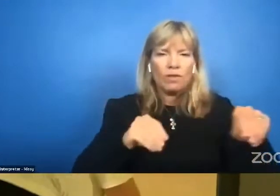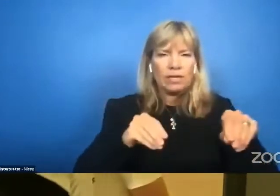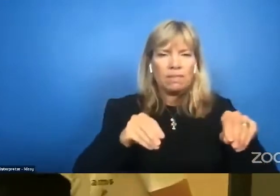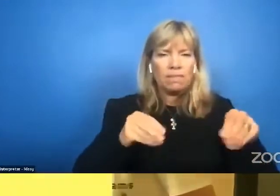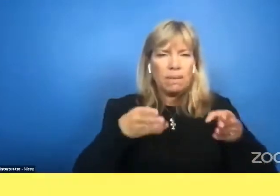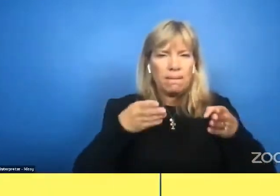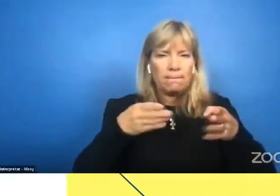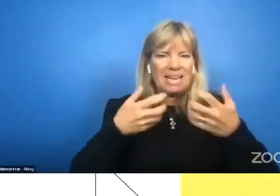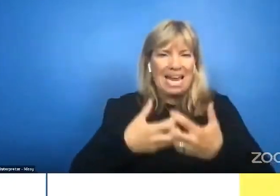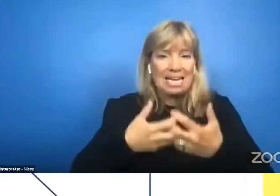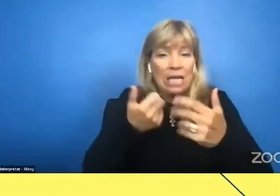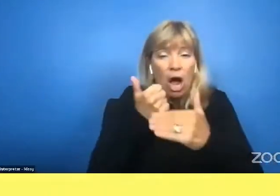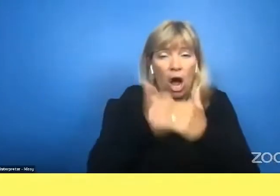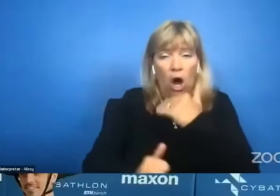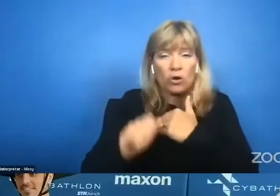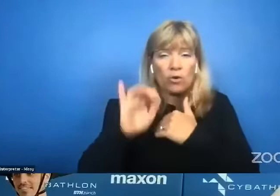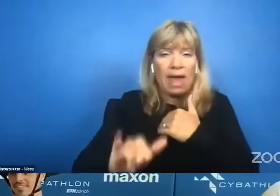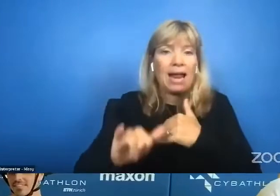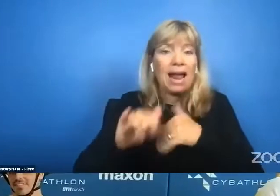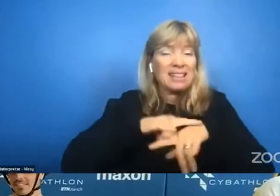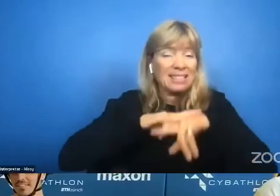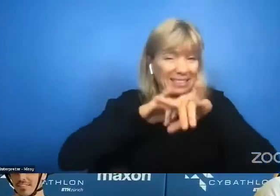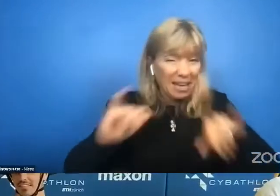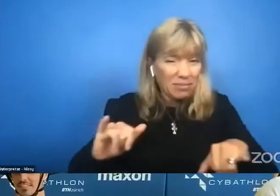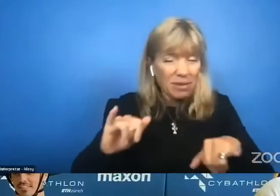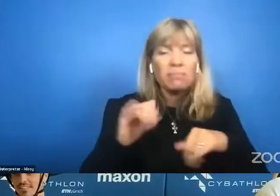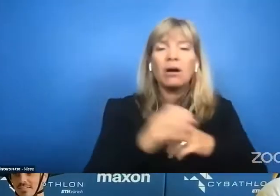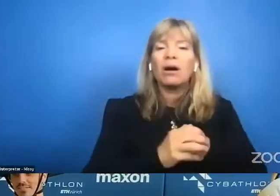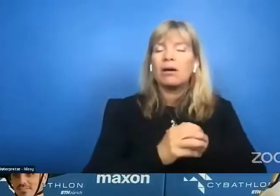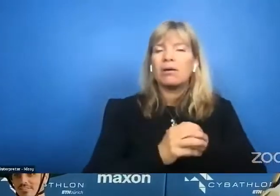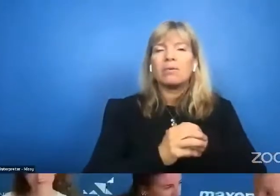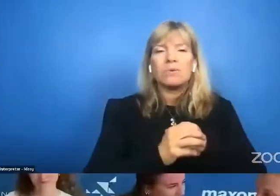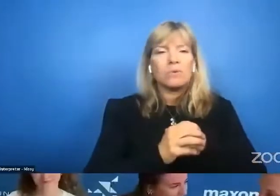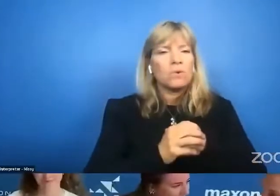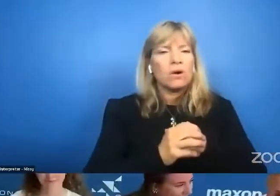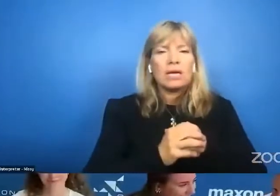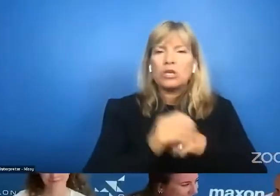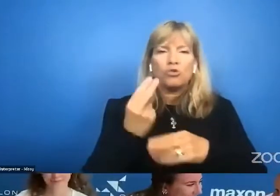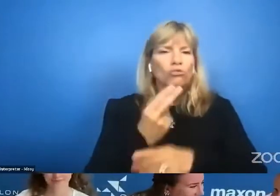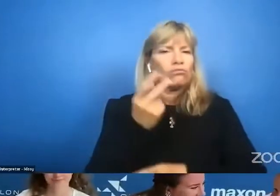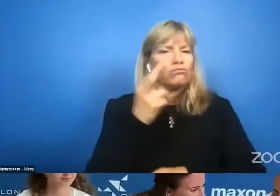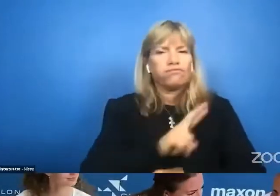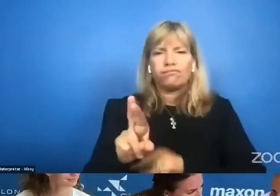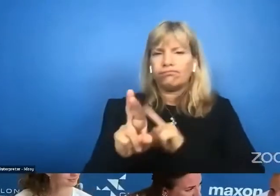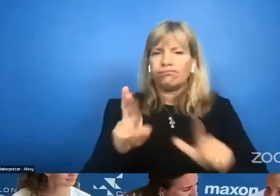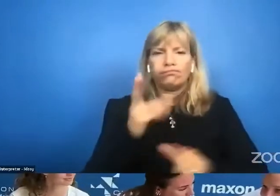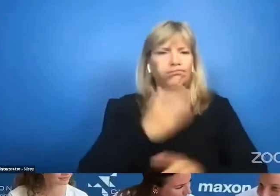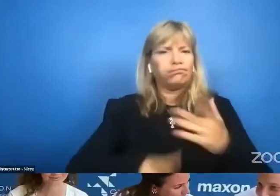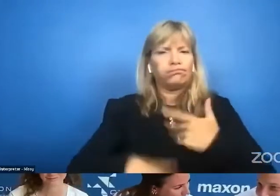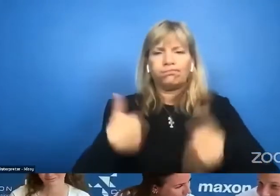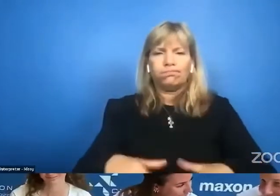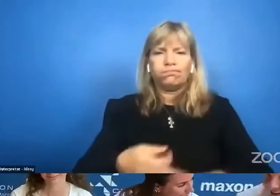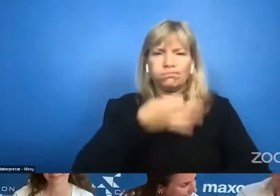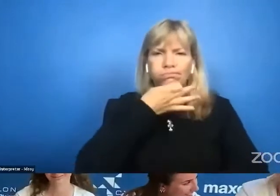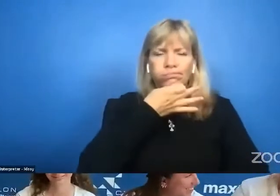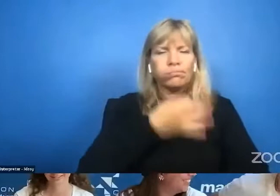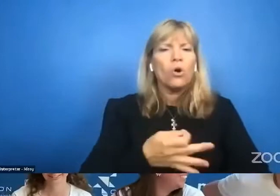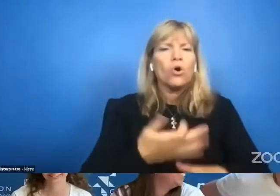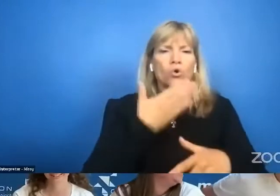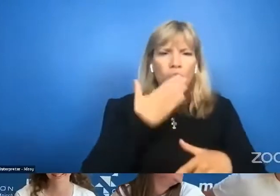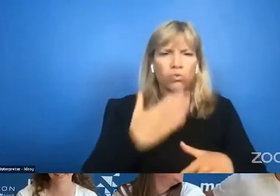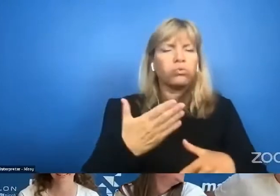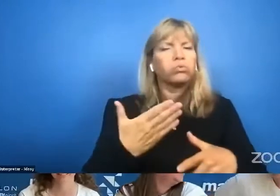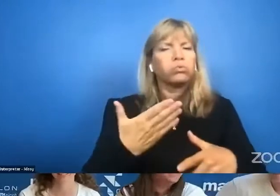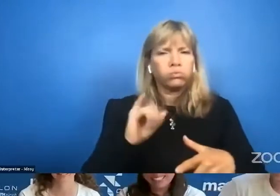time. Ambidextrous, the work there going on. Just exceptional performance. Well done to Robility Enhanced, who are the